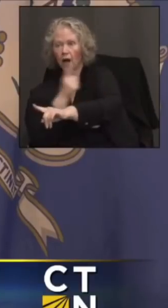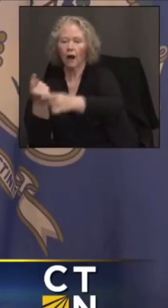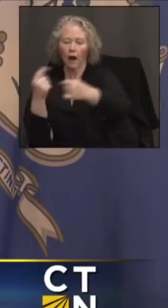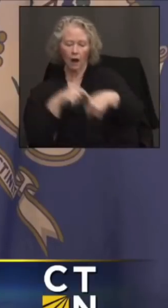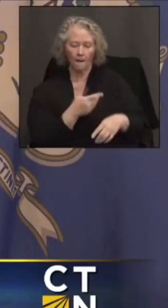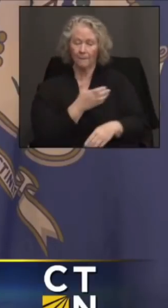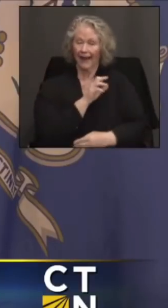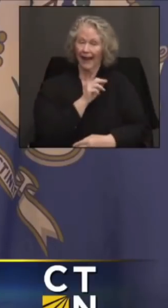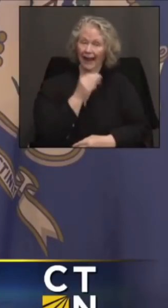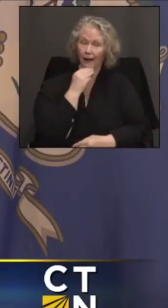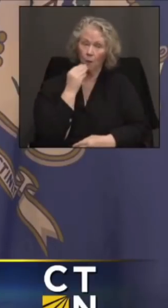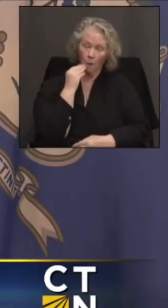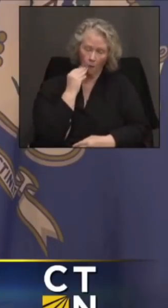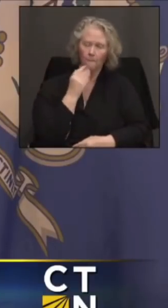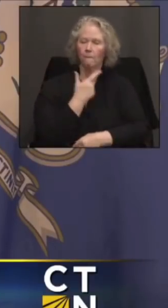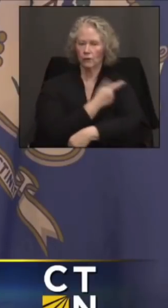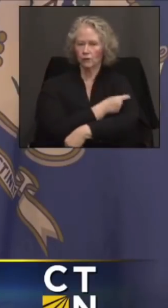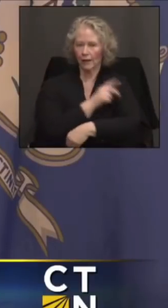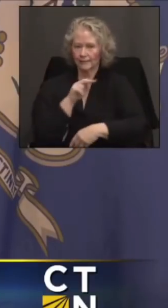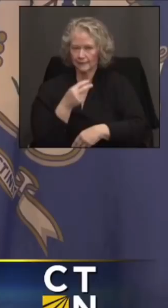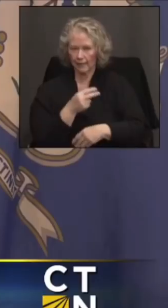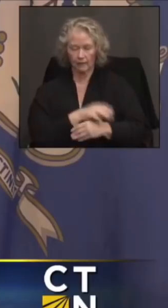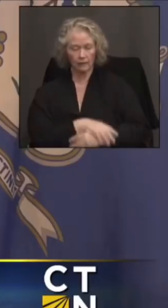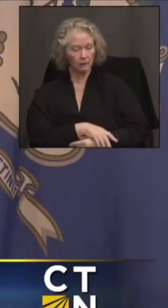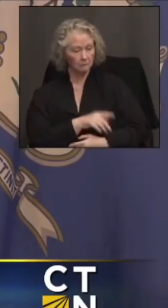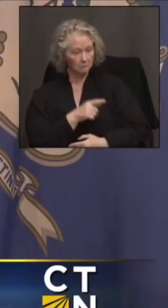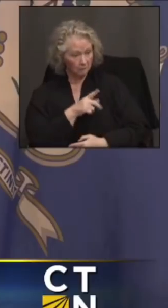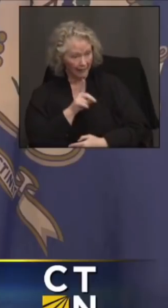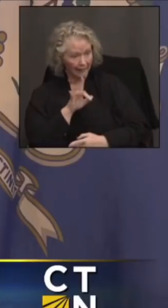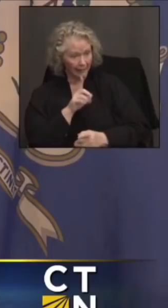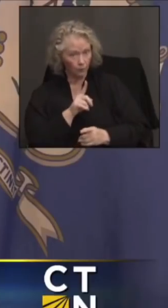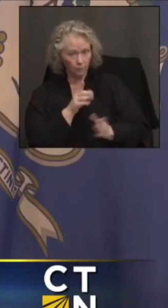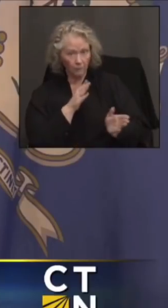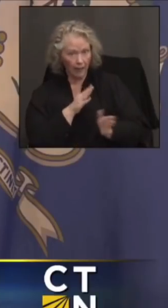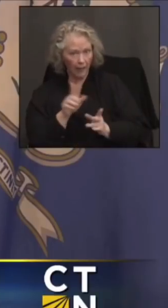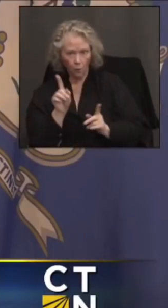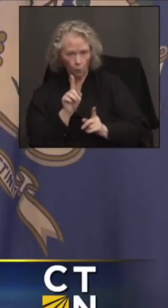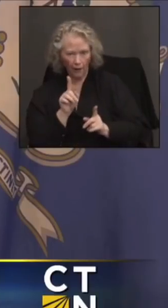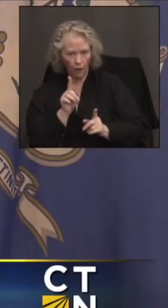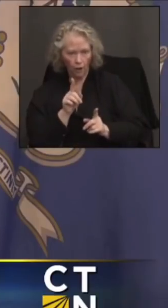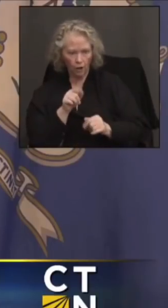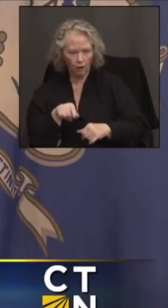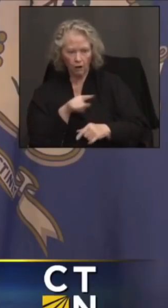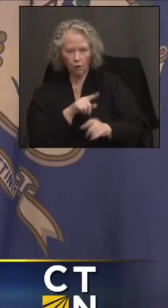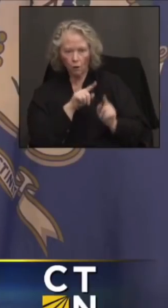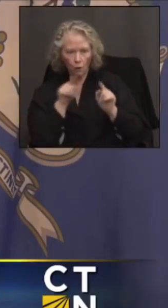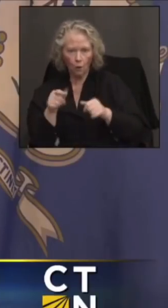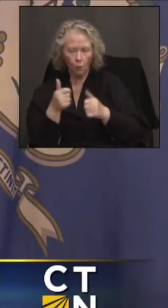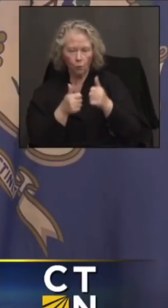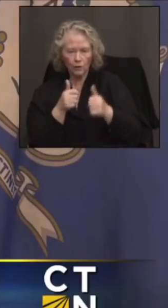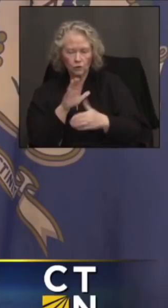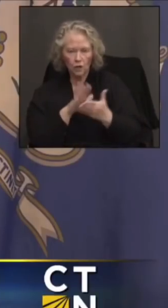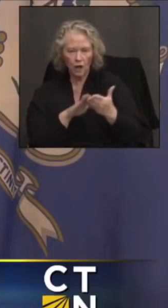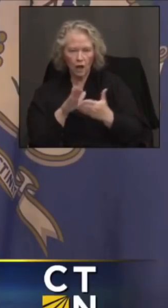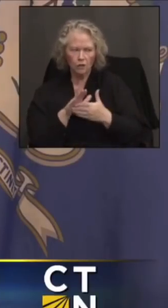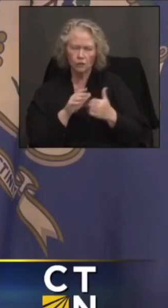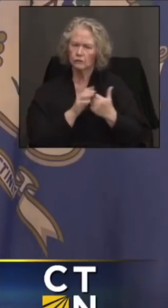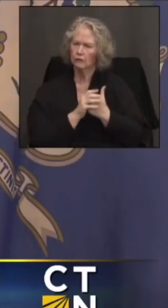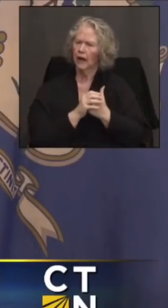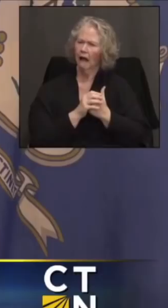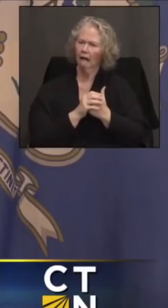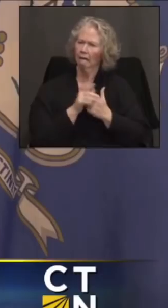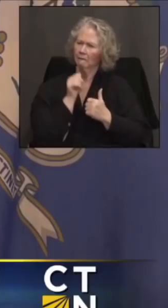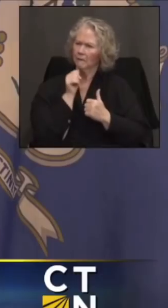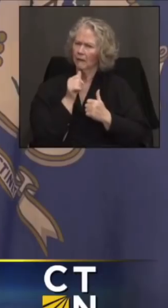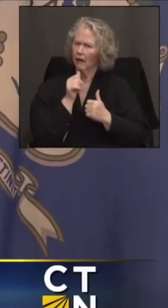specific college vaccination sites planned at this point? Like, do you know which colleges you'll be going to? I think that's premature,